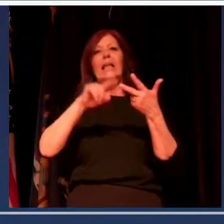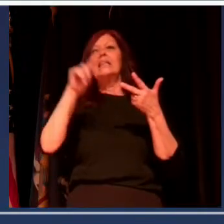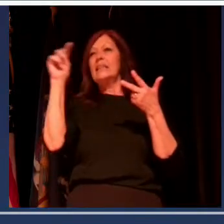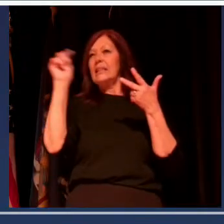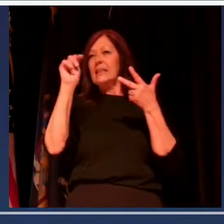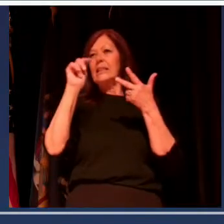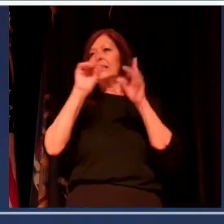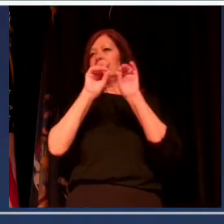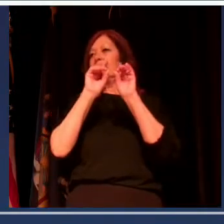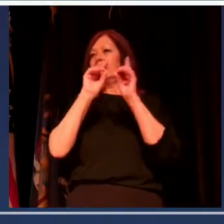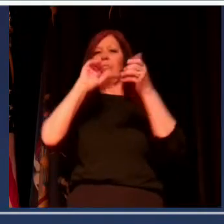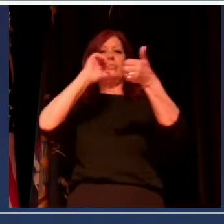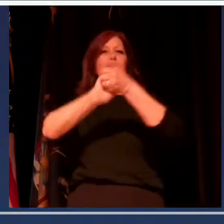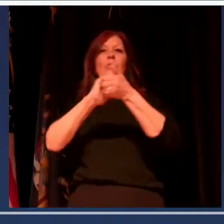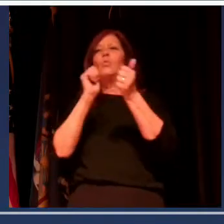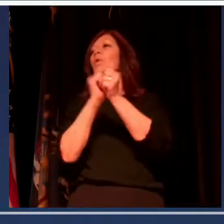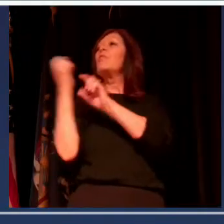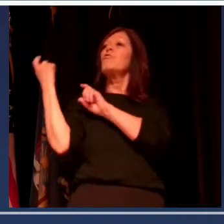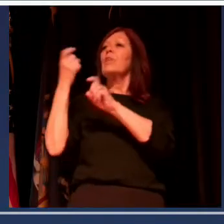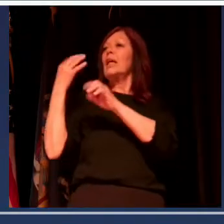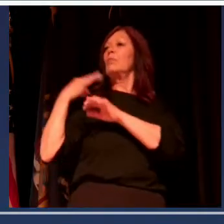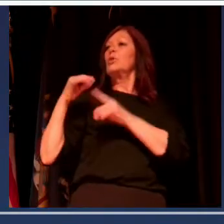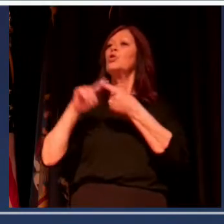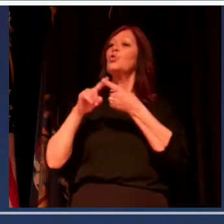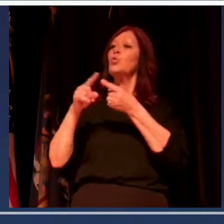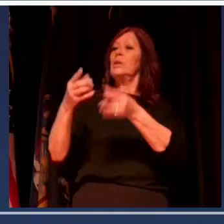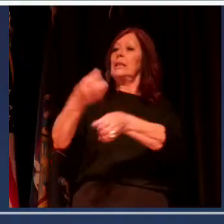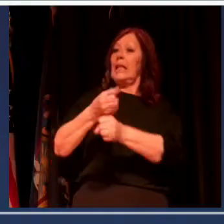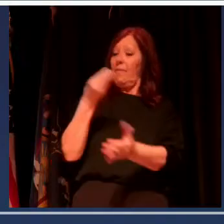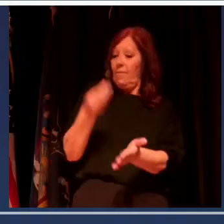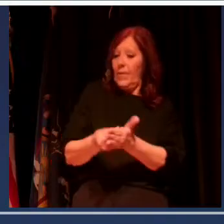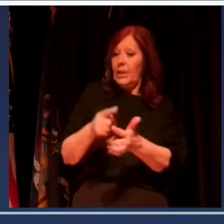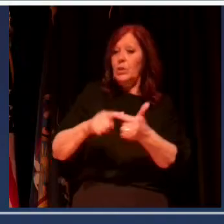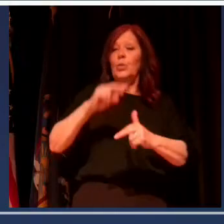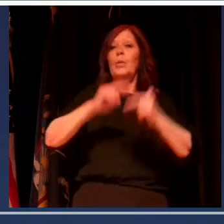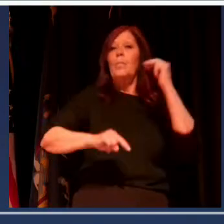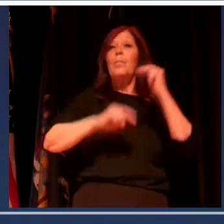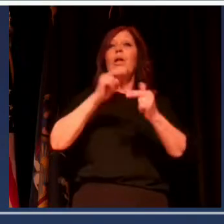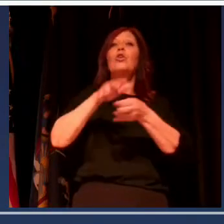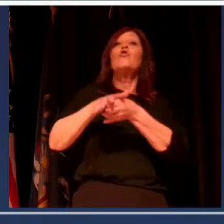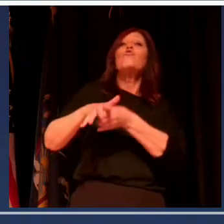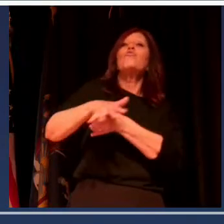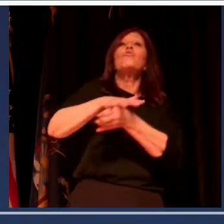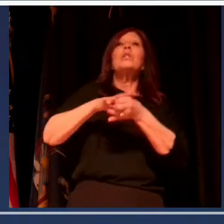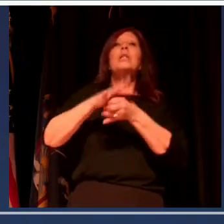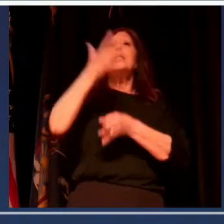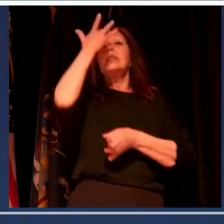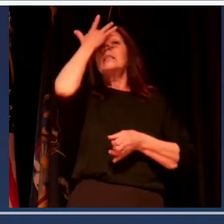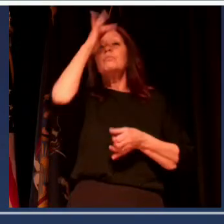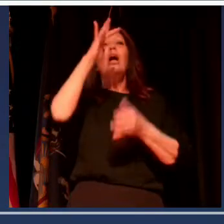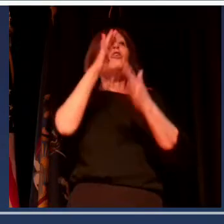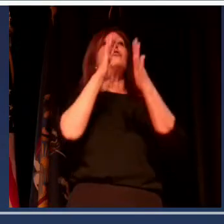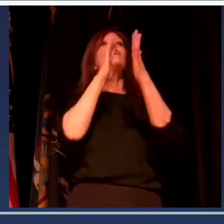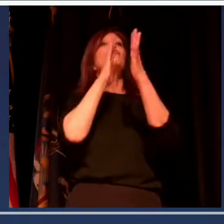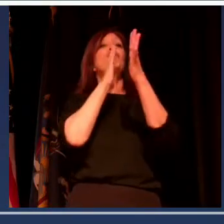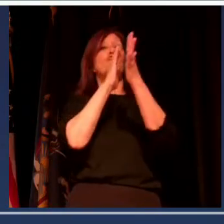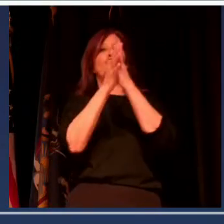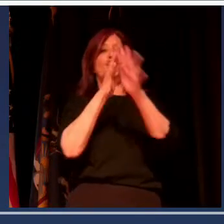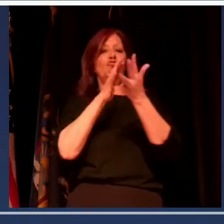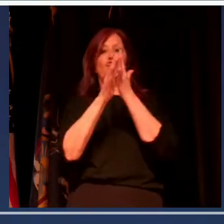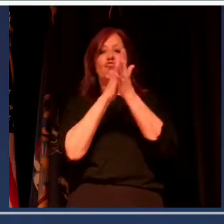to partner with grant applications to secure funding to build a regional smart traffic signal network,